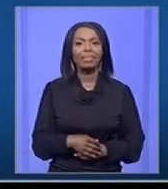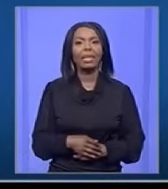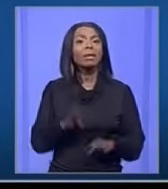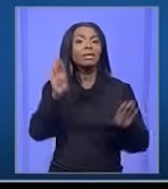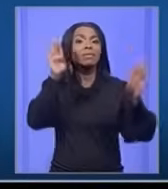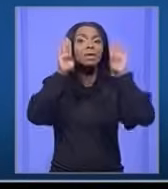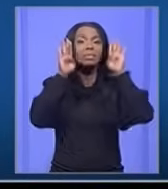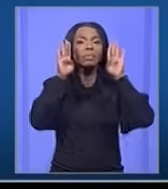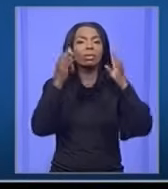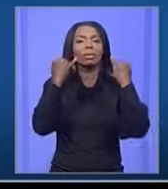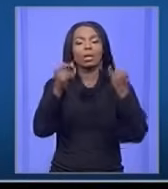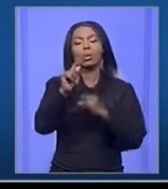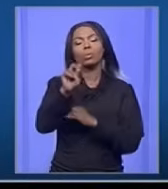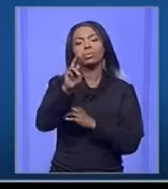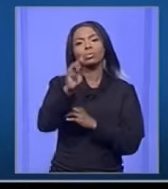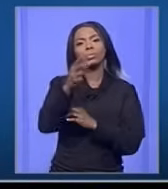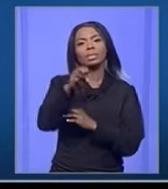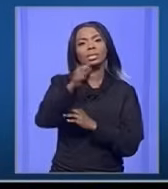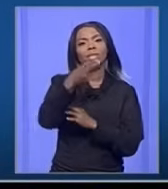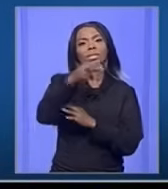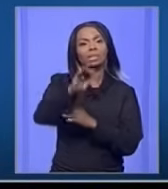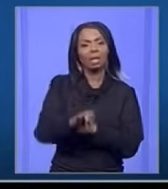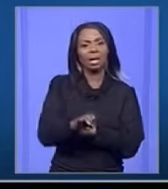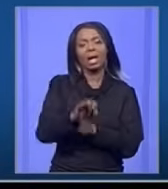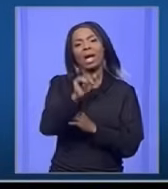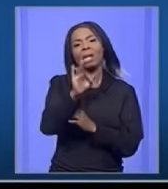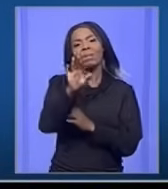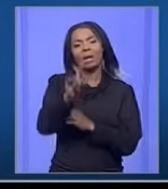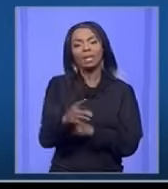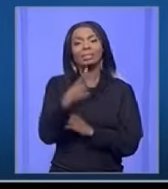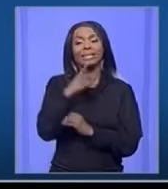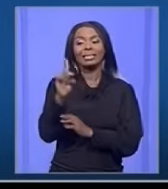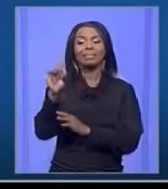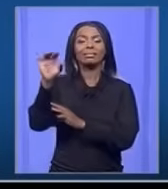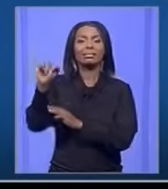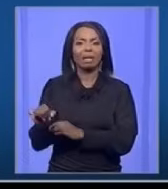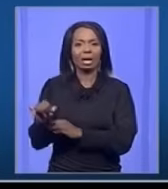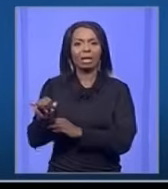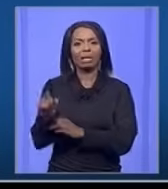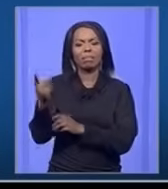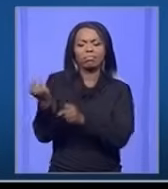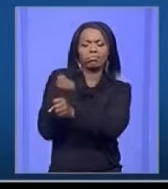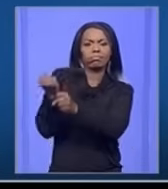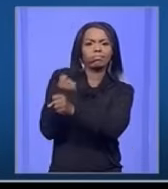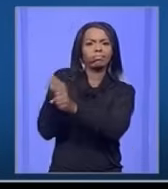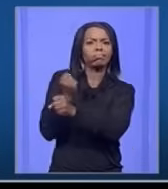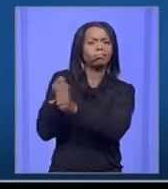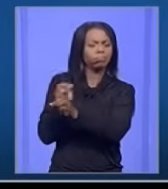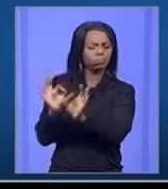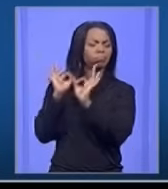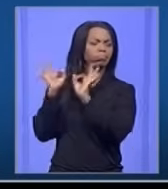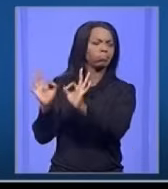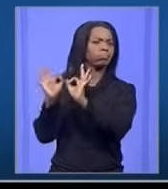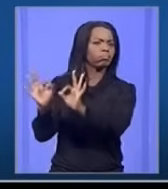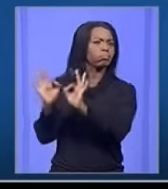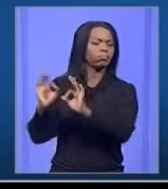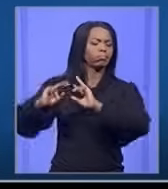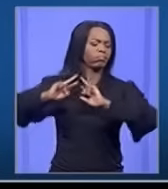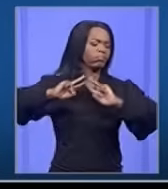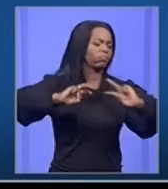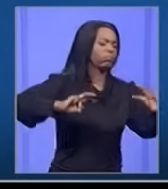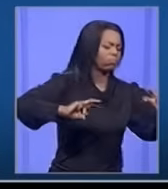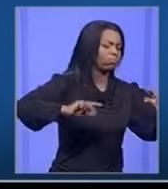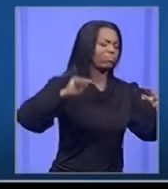Letlakaleng la Facebook Tumishe Alfred ore DA e tloga e šoma mošomo o mobotse wa go dira dinyakišišo